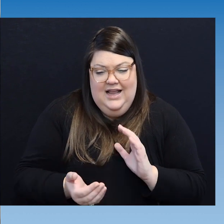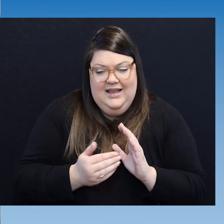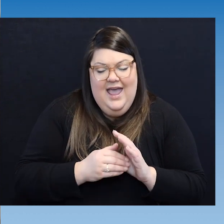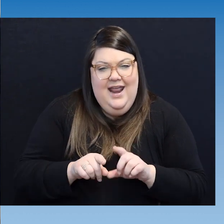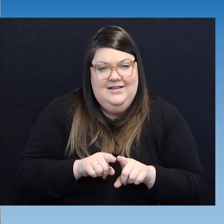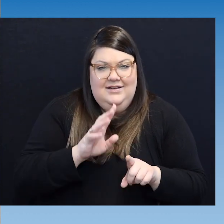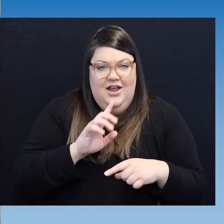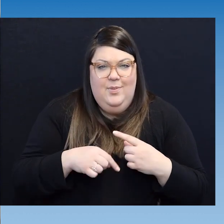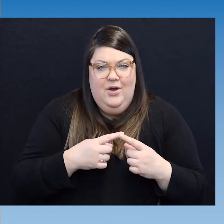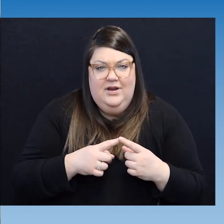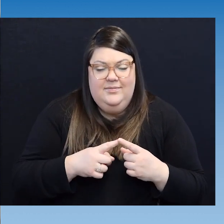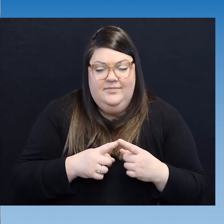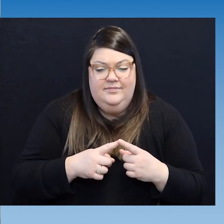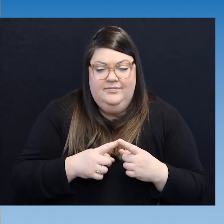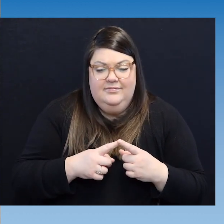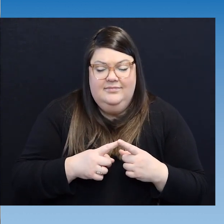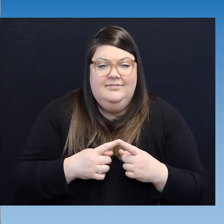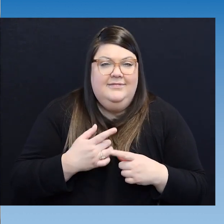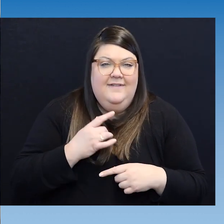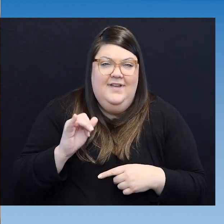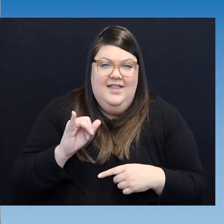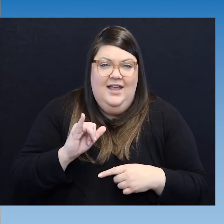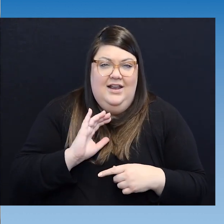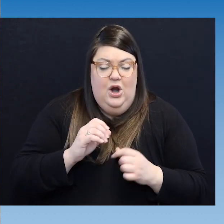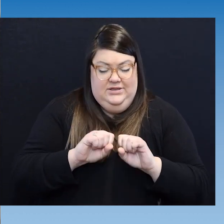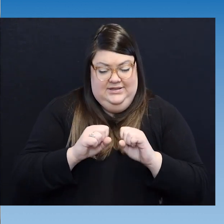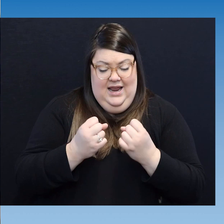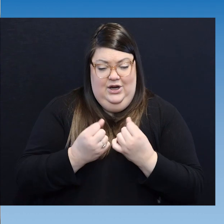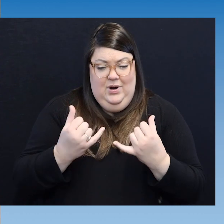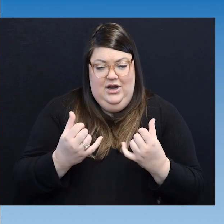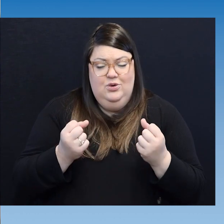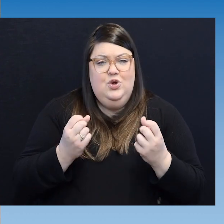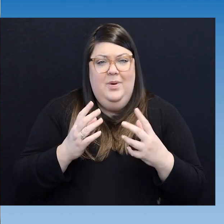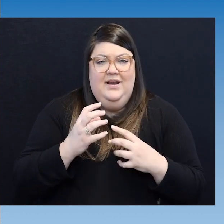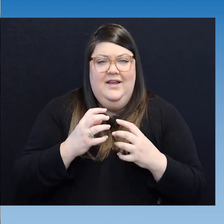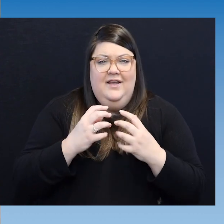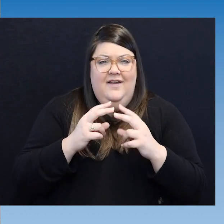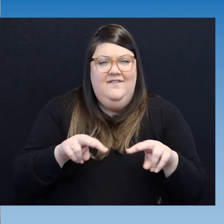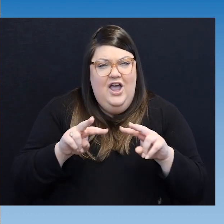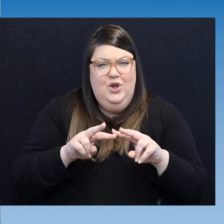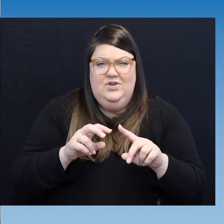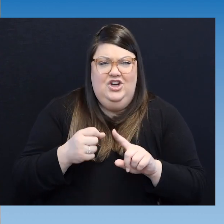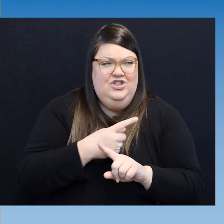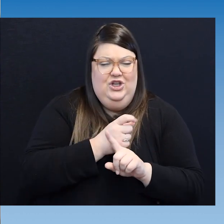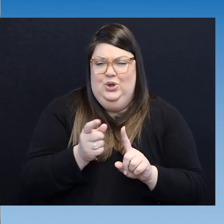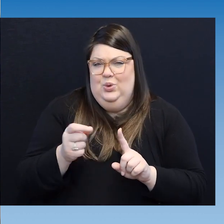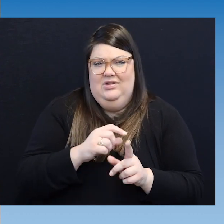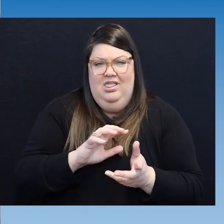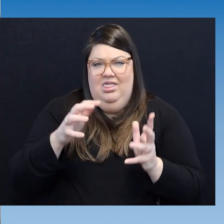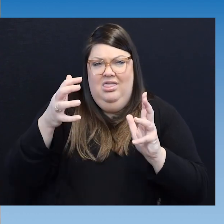again, as I talk about, I feel like in our society right now, so many values are skewed. And I